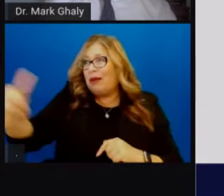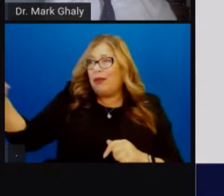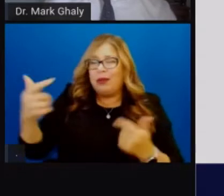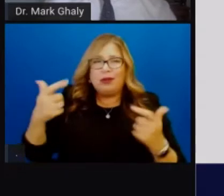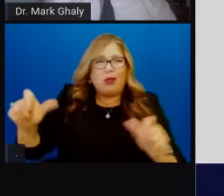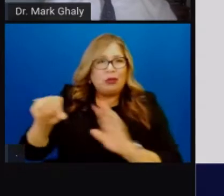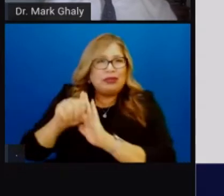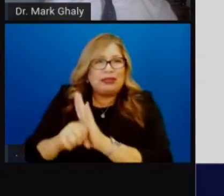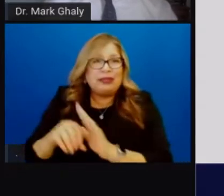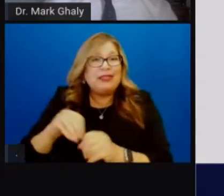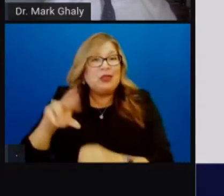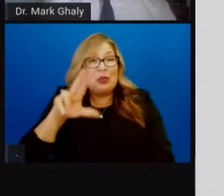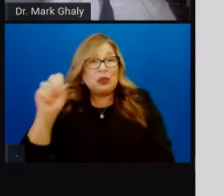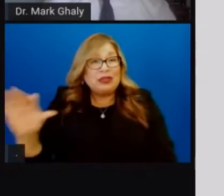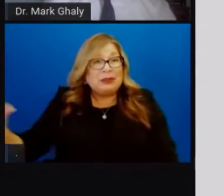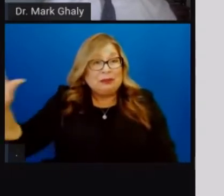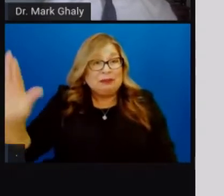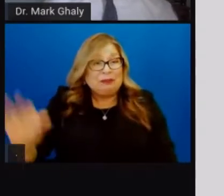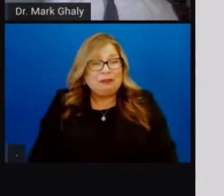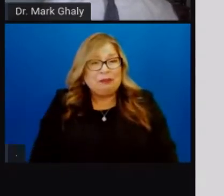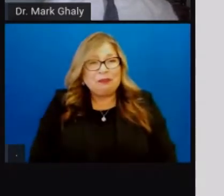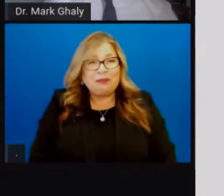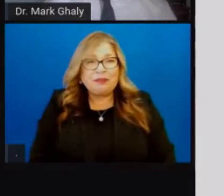the nation. Next slide.